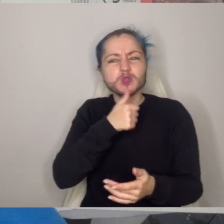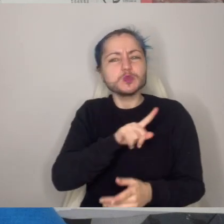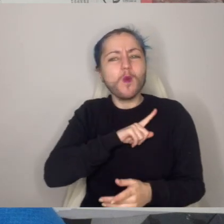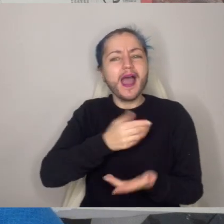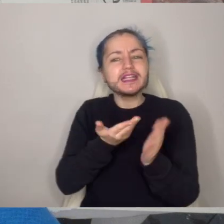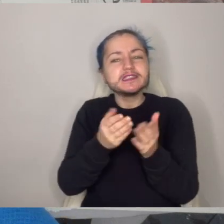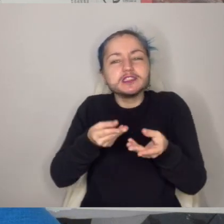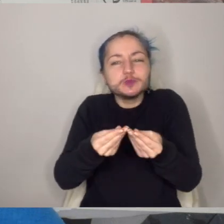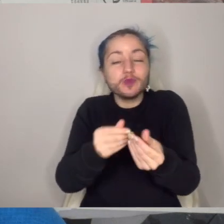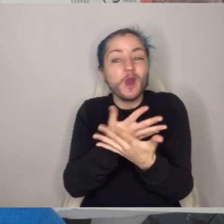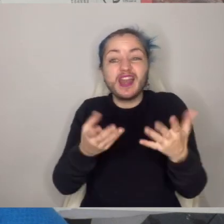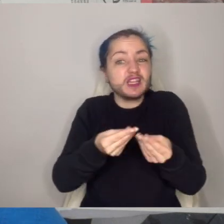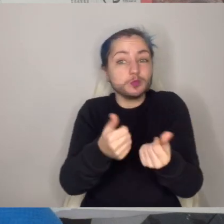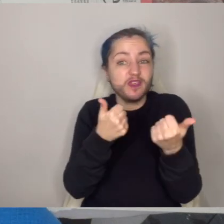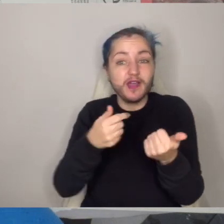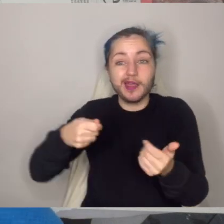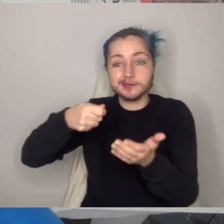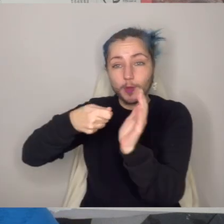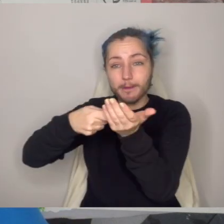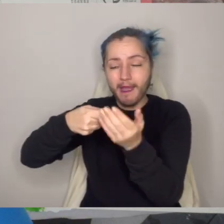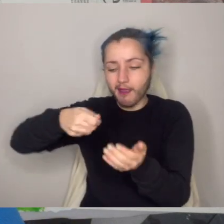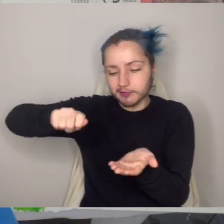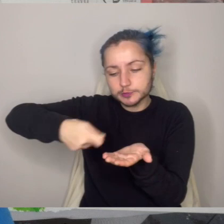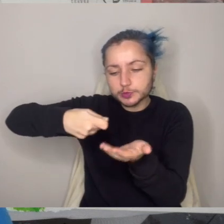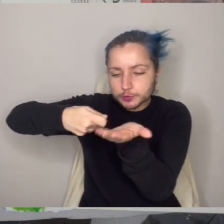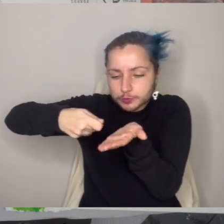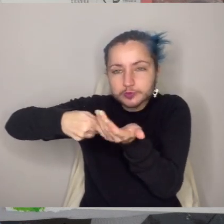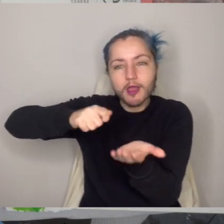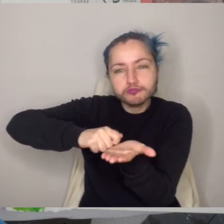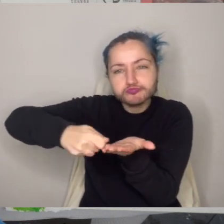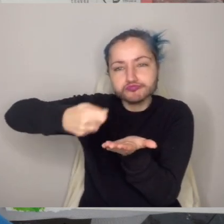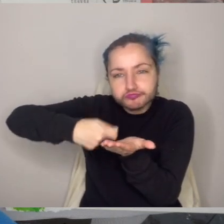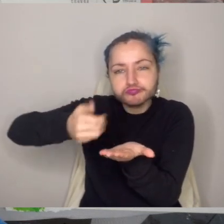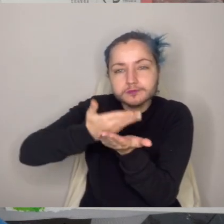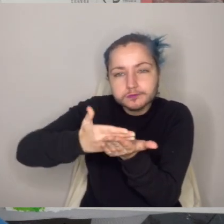rub down with a smooth surface.